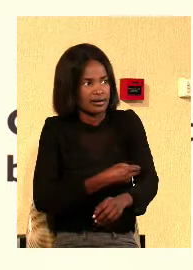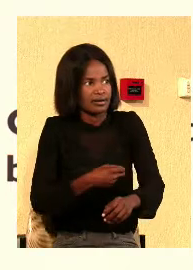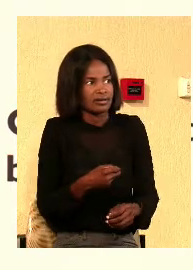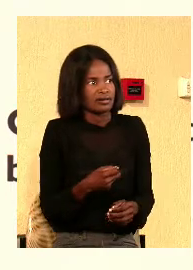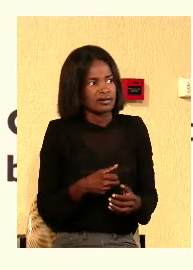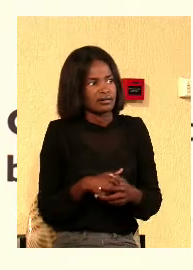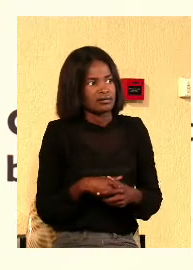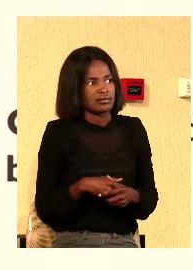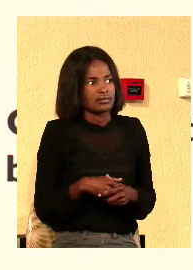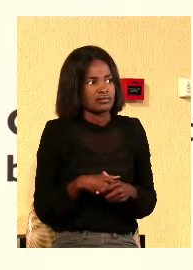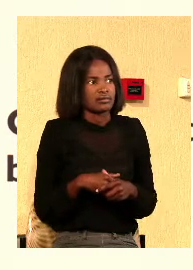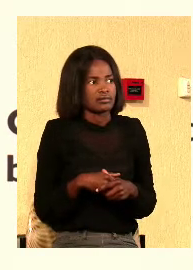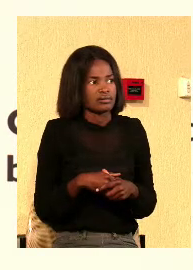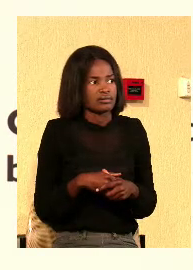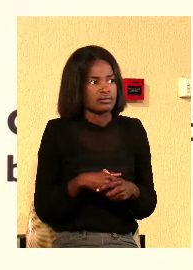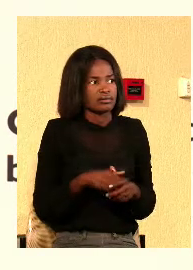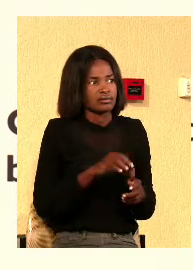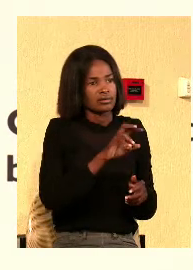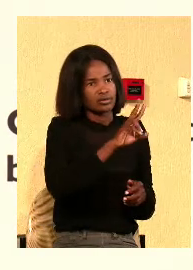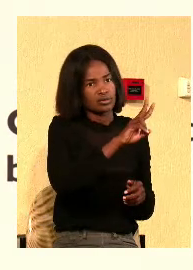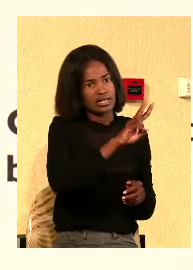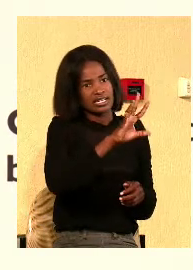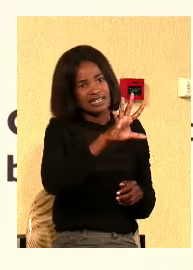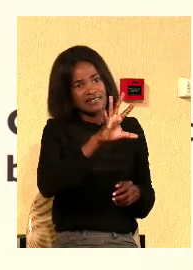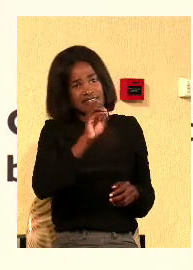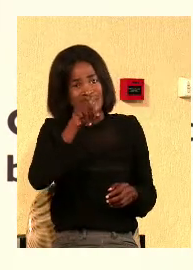is about 250,000 tests.